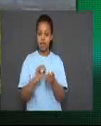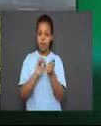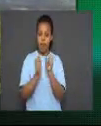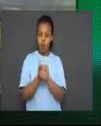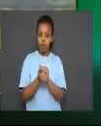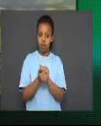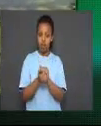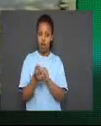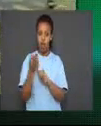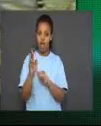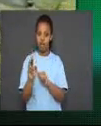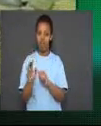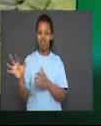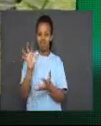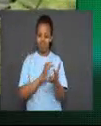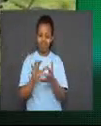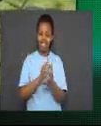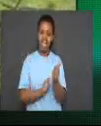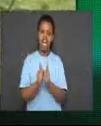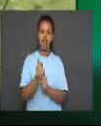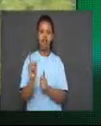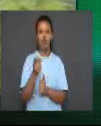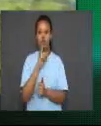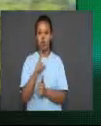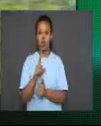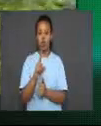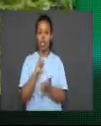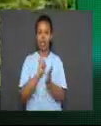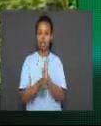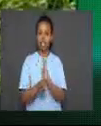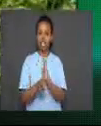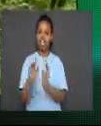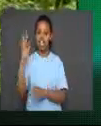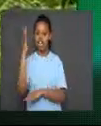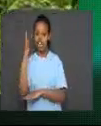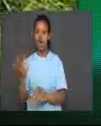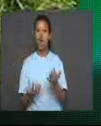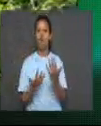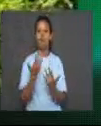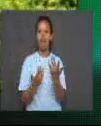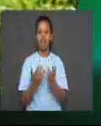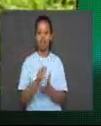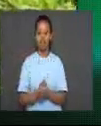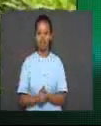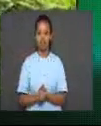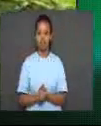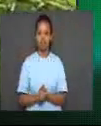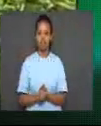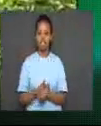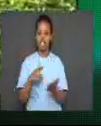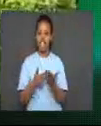but underwent a change or alteration, such as a forest